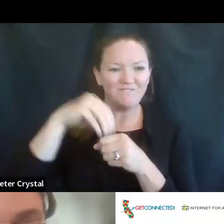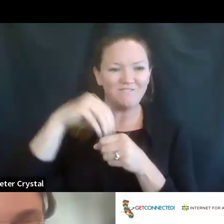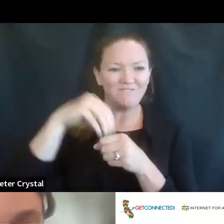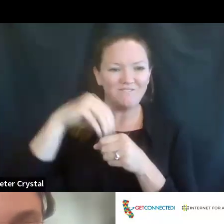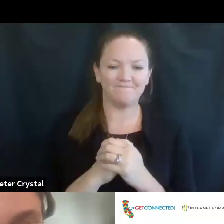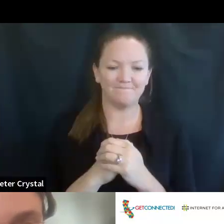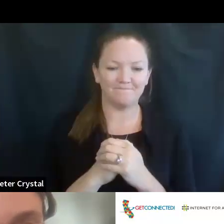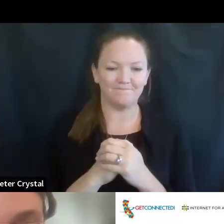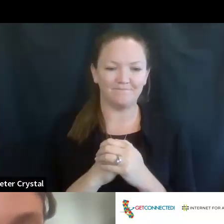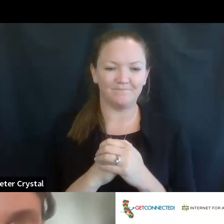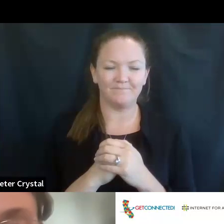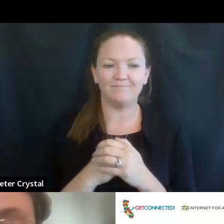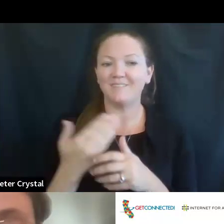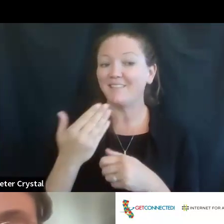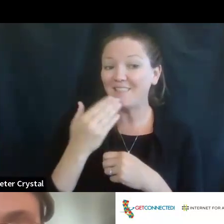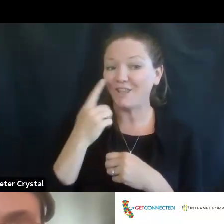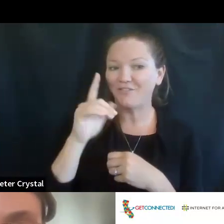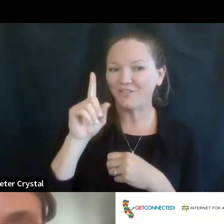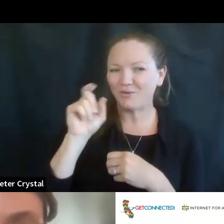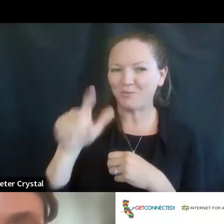thanks, Vera, for the question, because